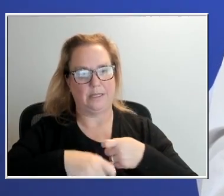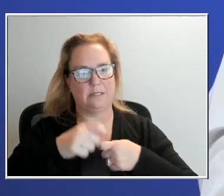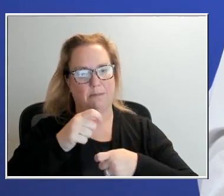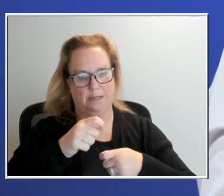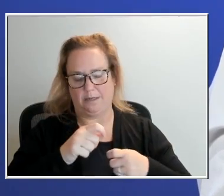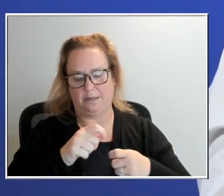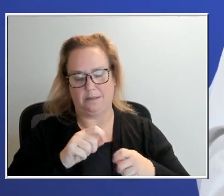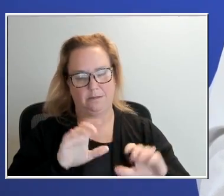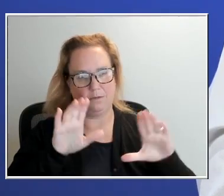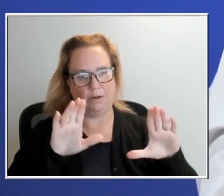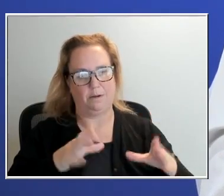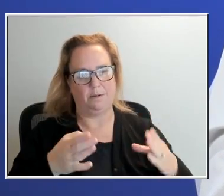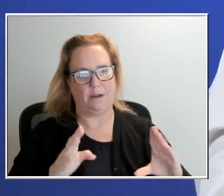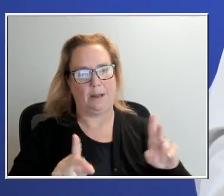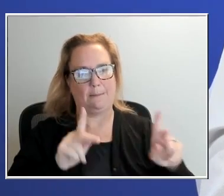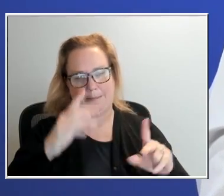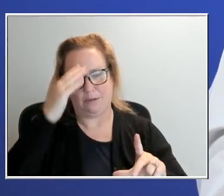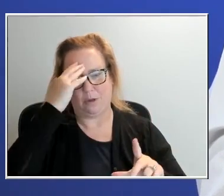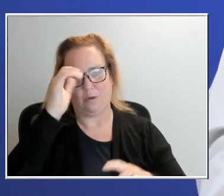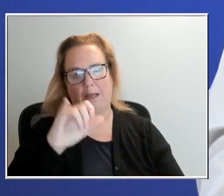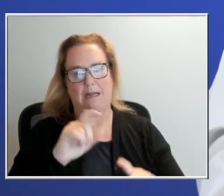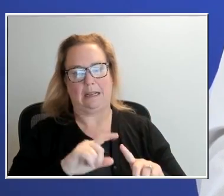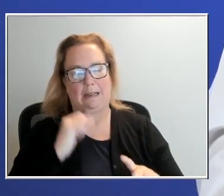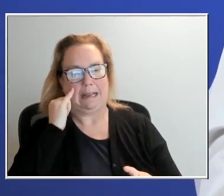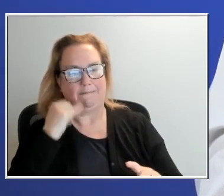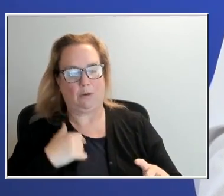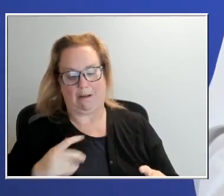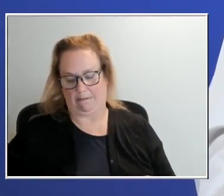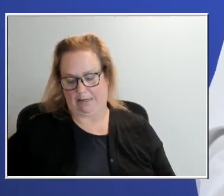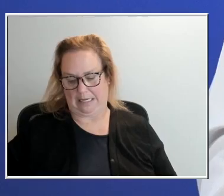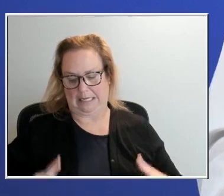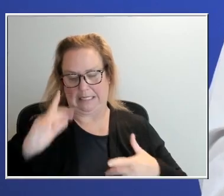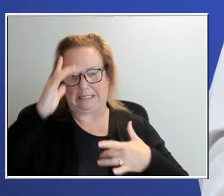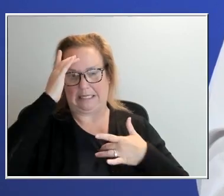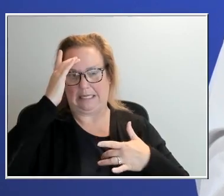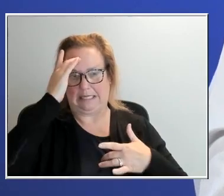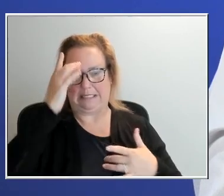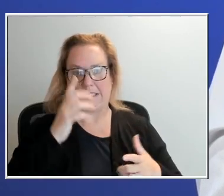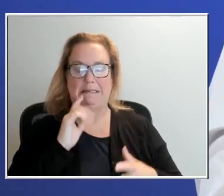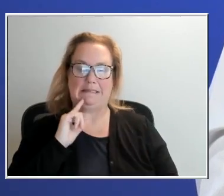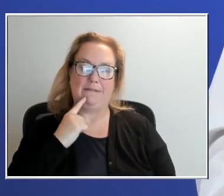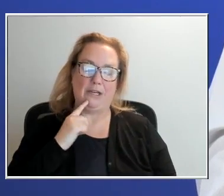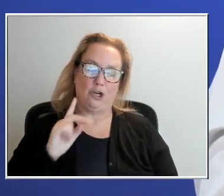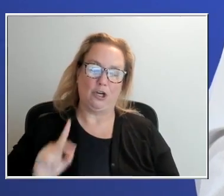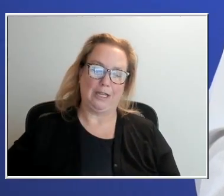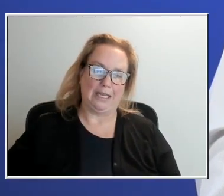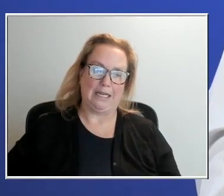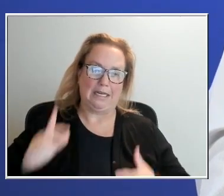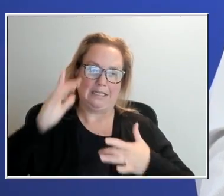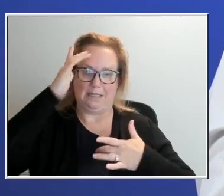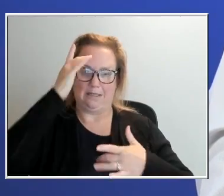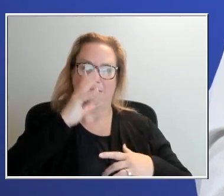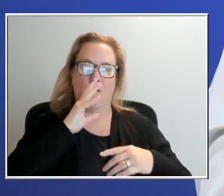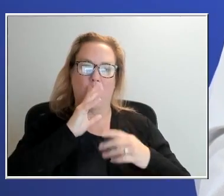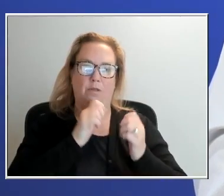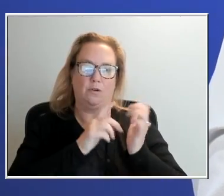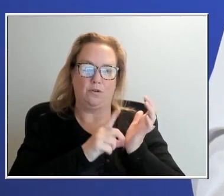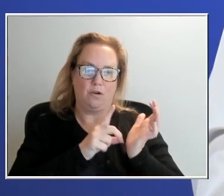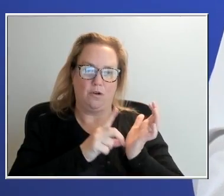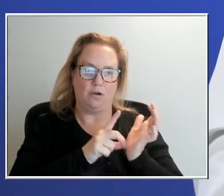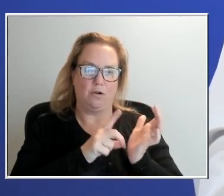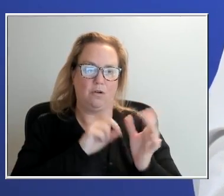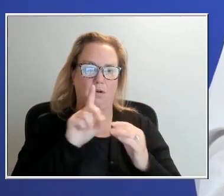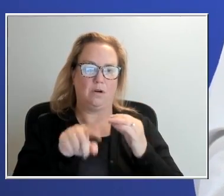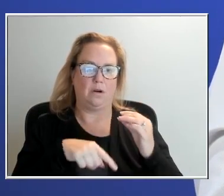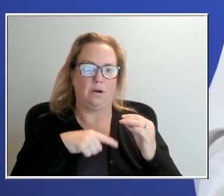people know that. But if you have kidney disease, and if it is severe kidney disease, I would say talk to your doctor about